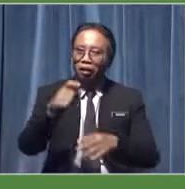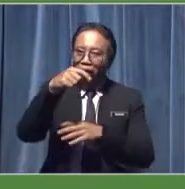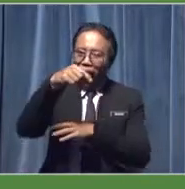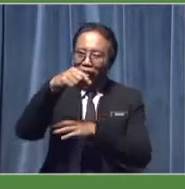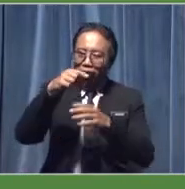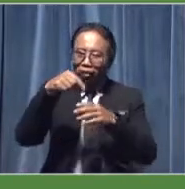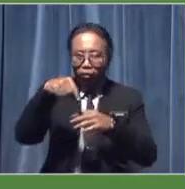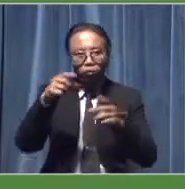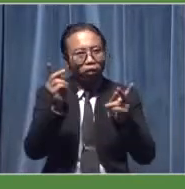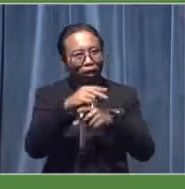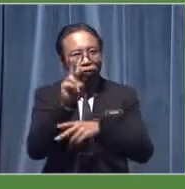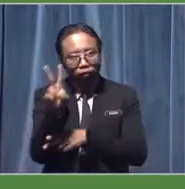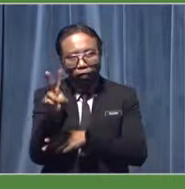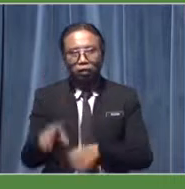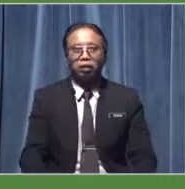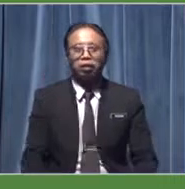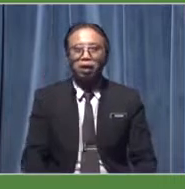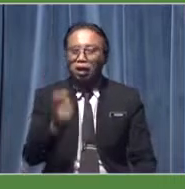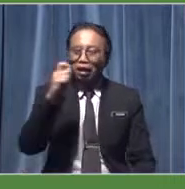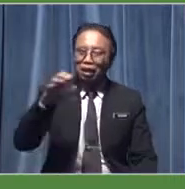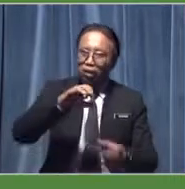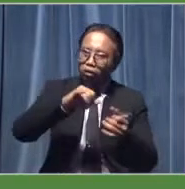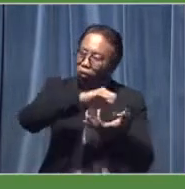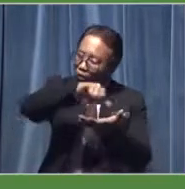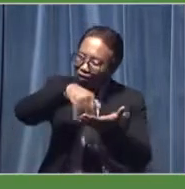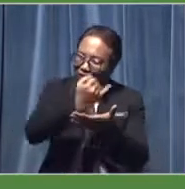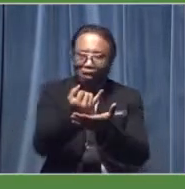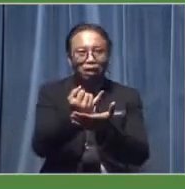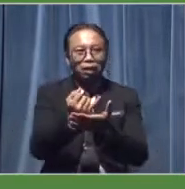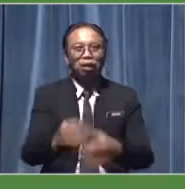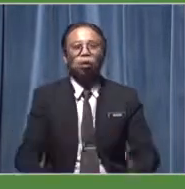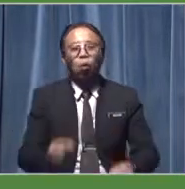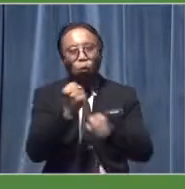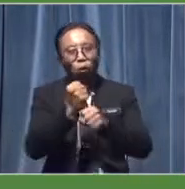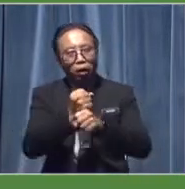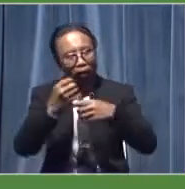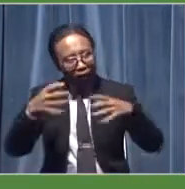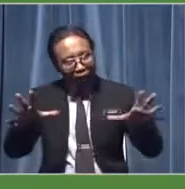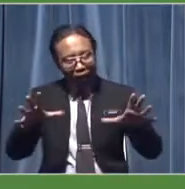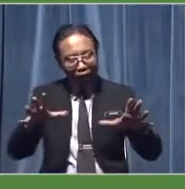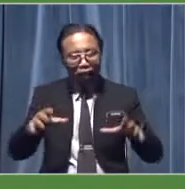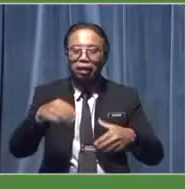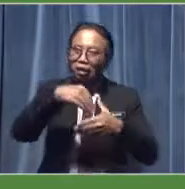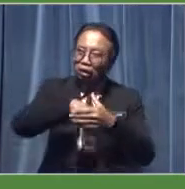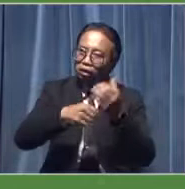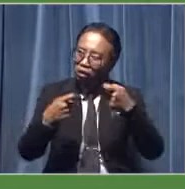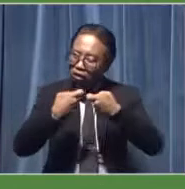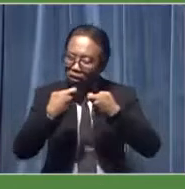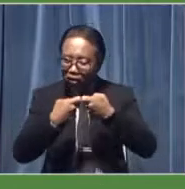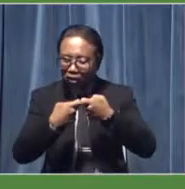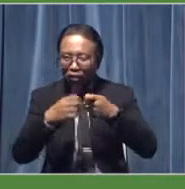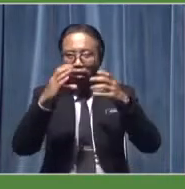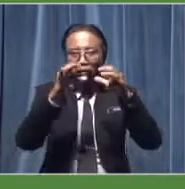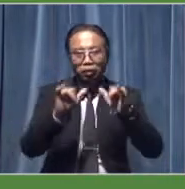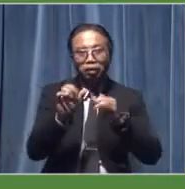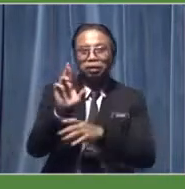V. The total work done in charging a capacitor is